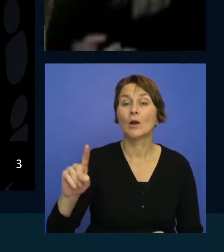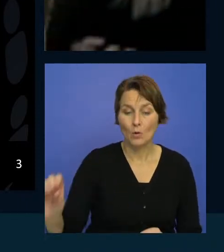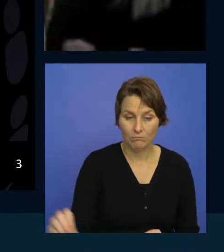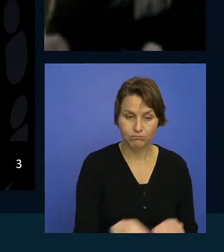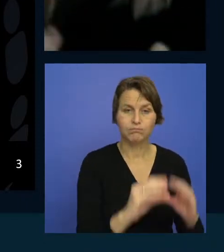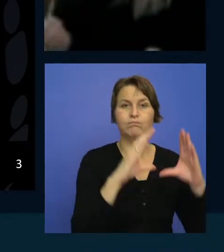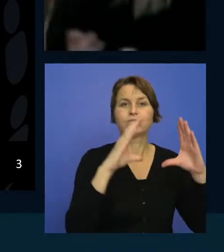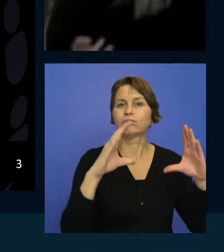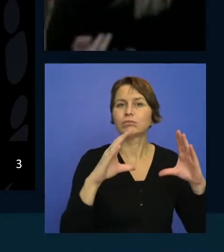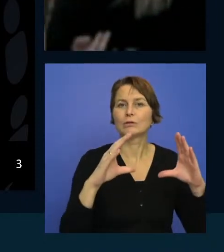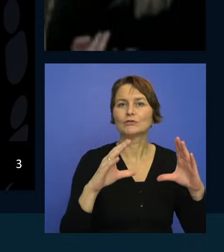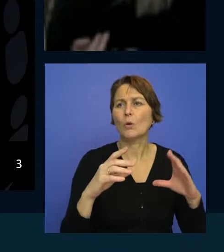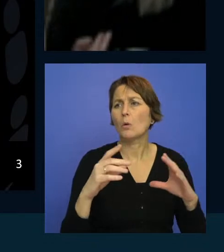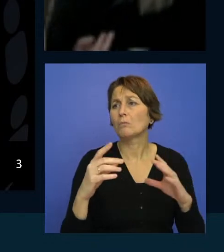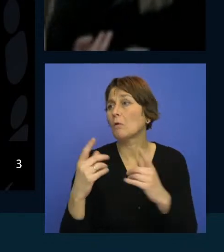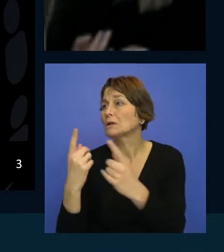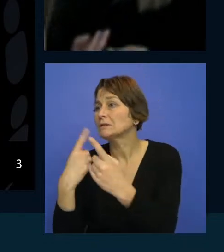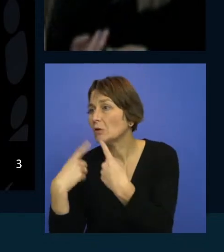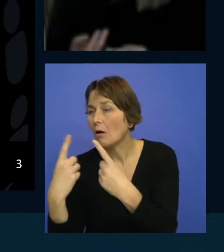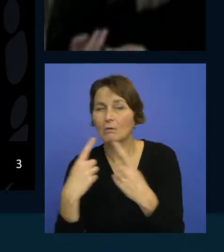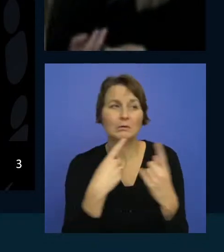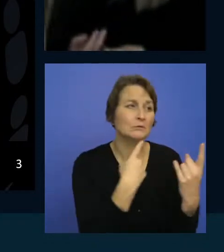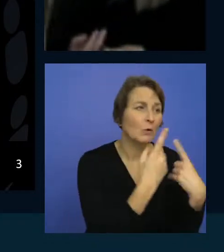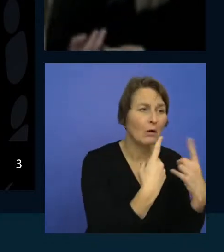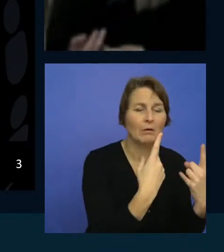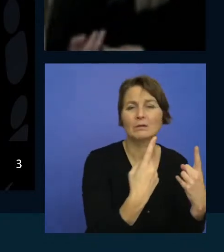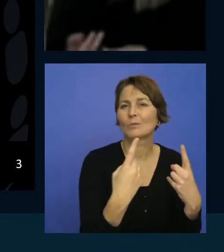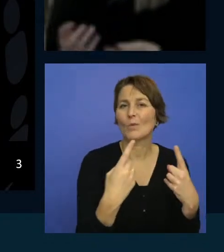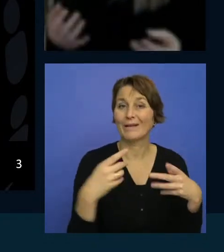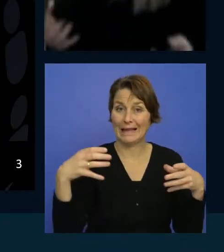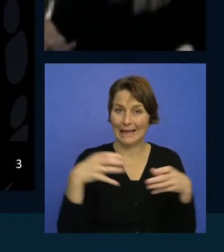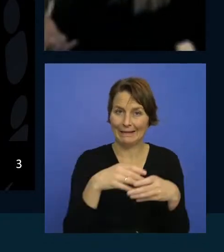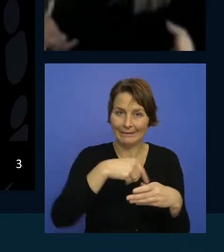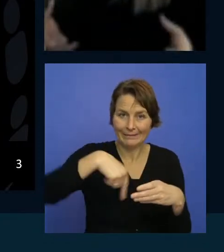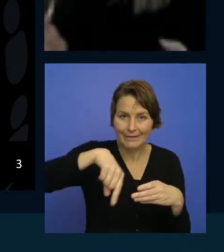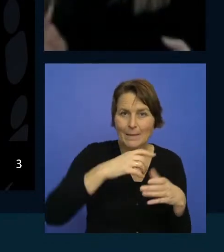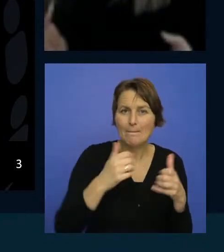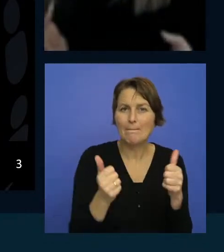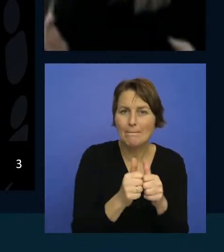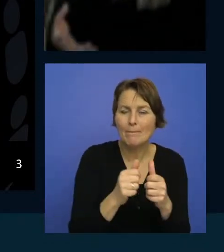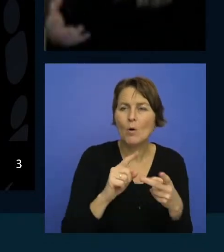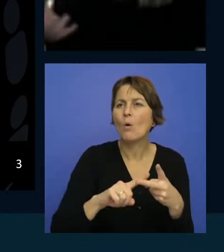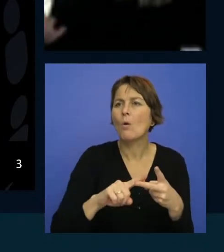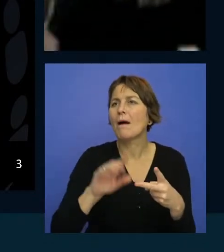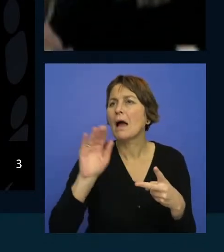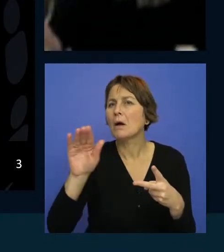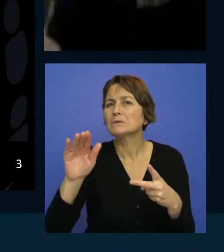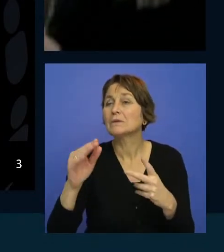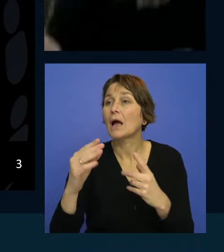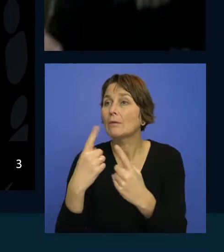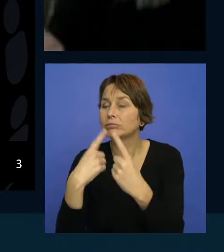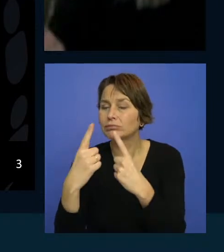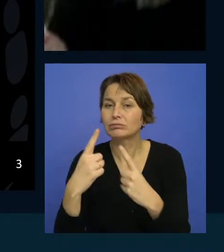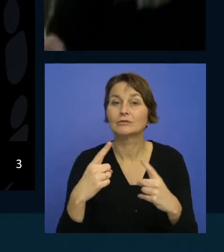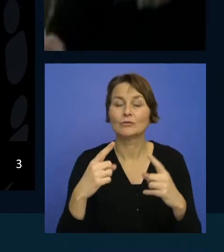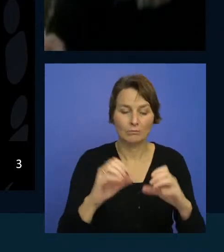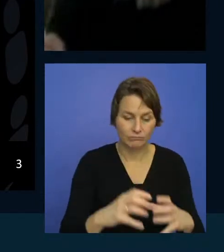our teams, with our customers. And also where all of the decisions are